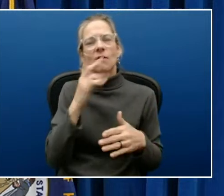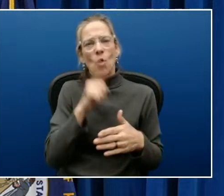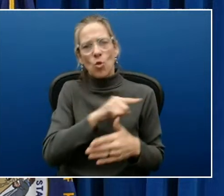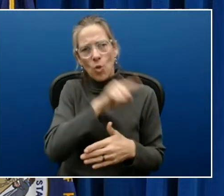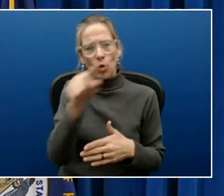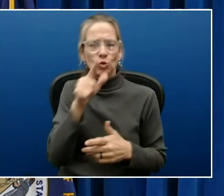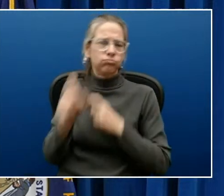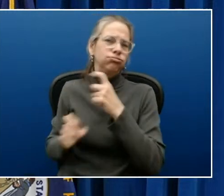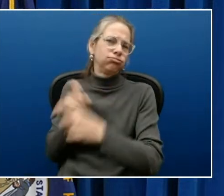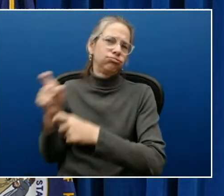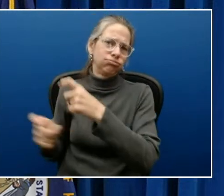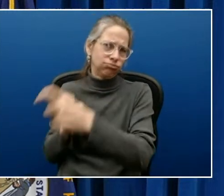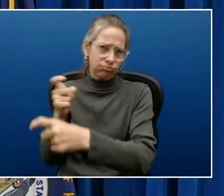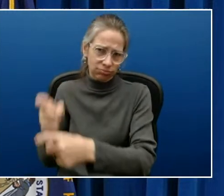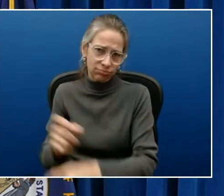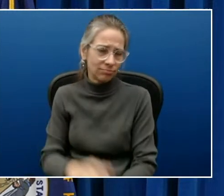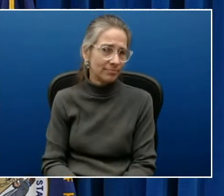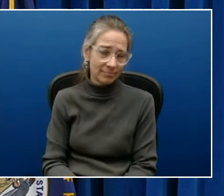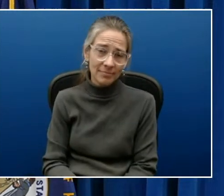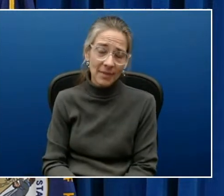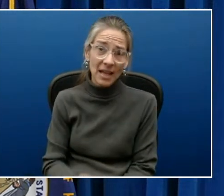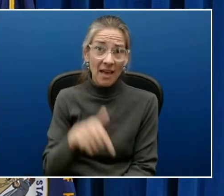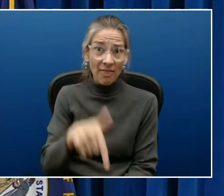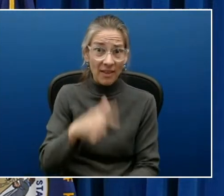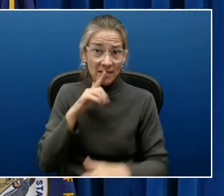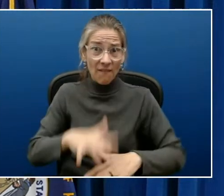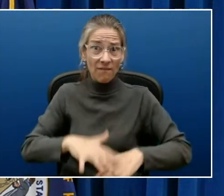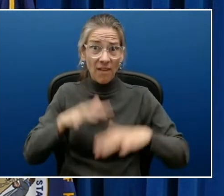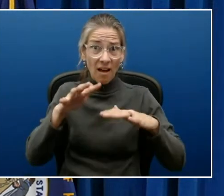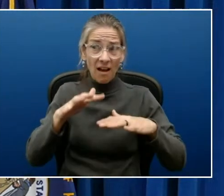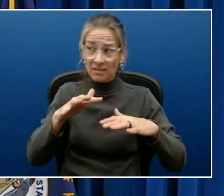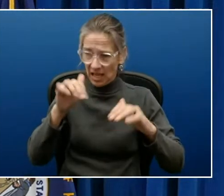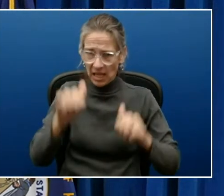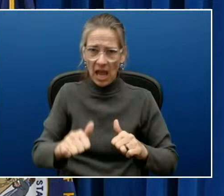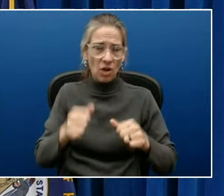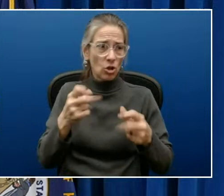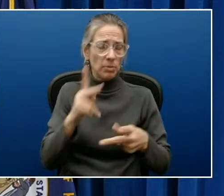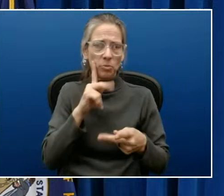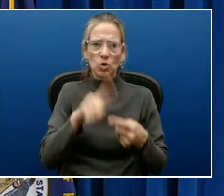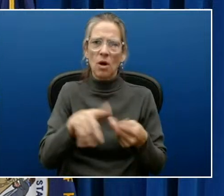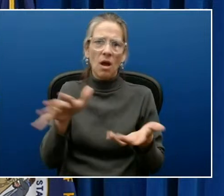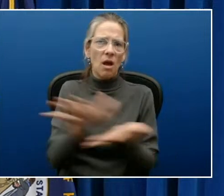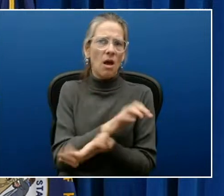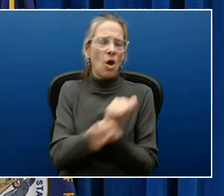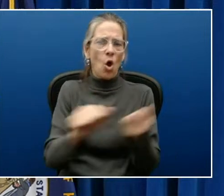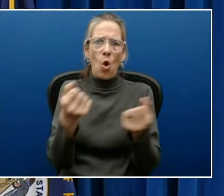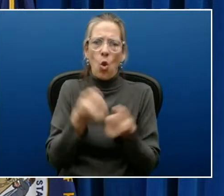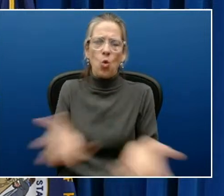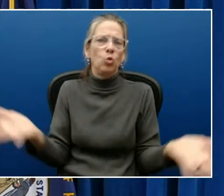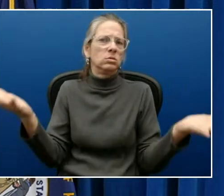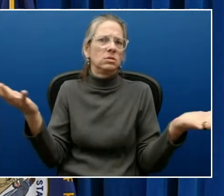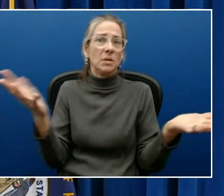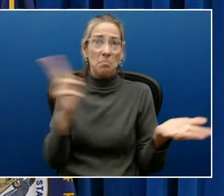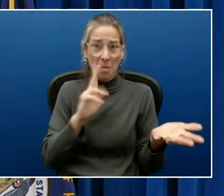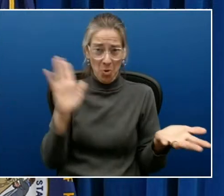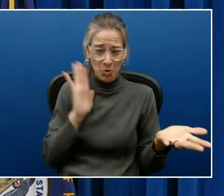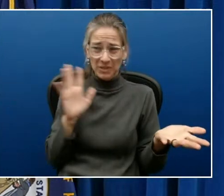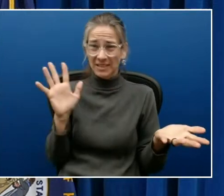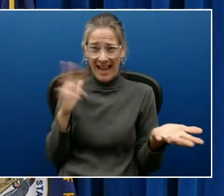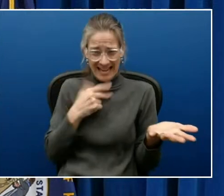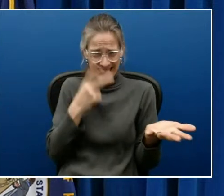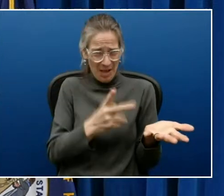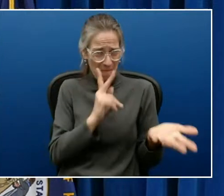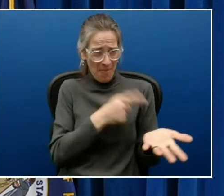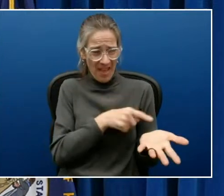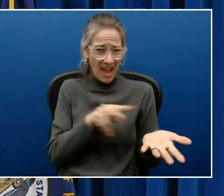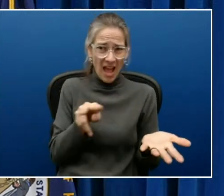know, these floods can wipe people out. And I've seen so many people staring at what used to be their home saying, where